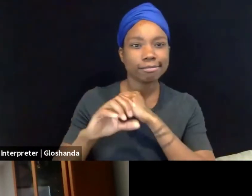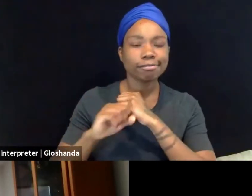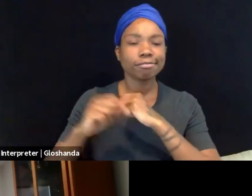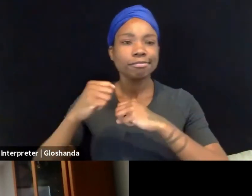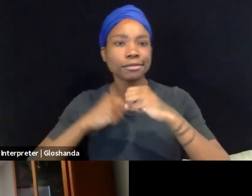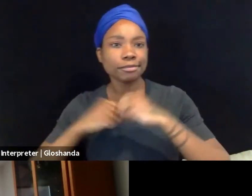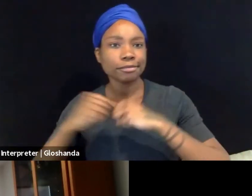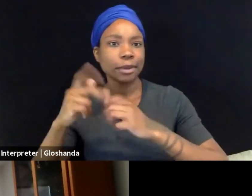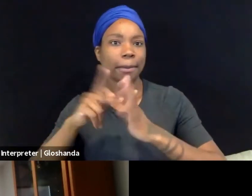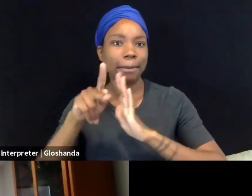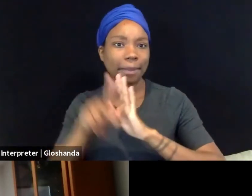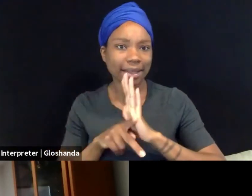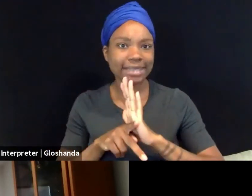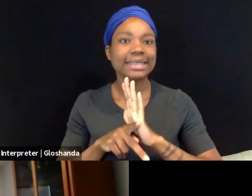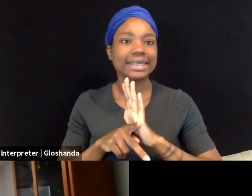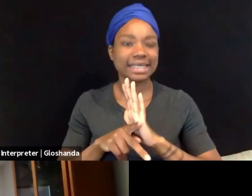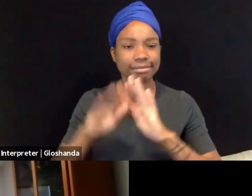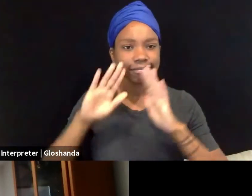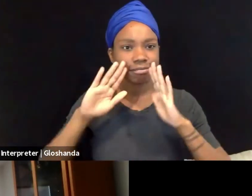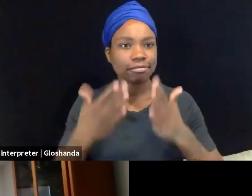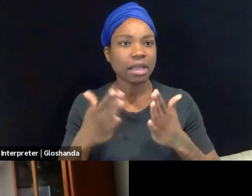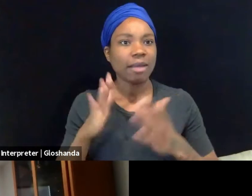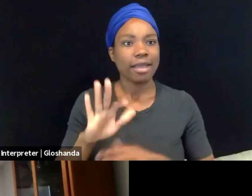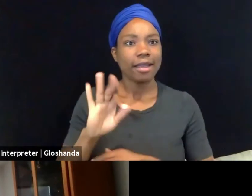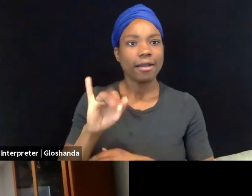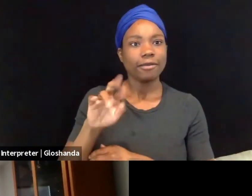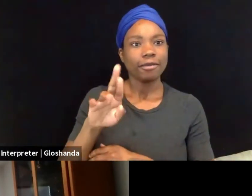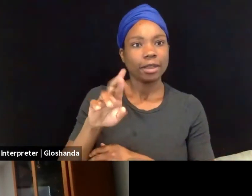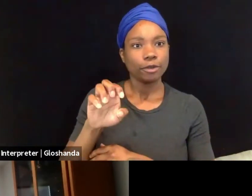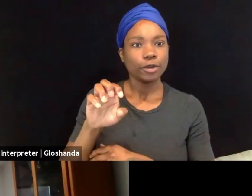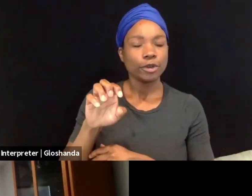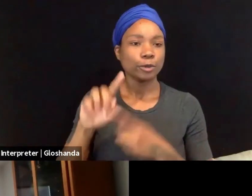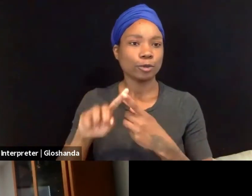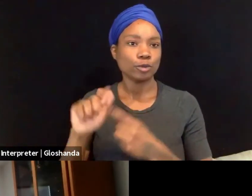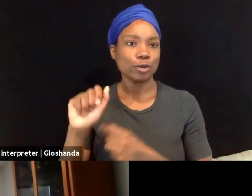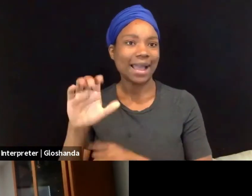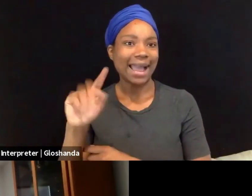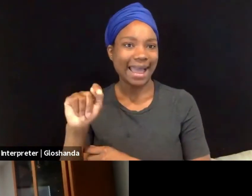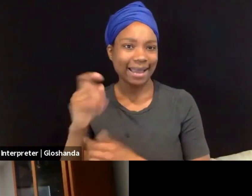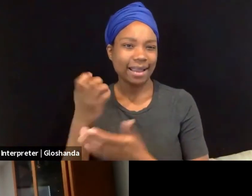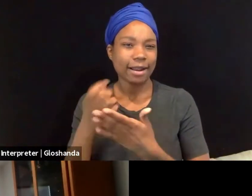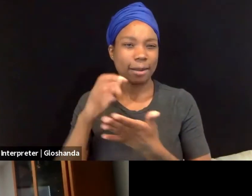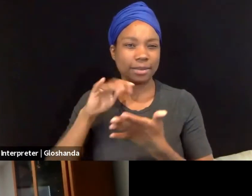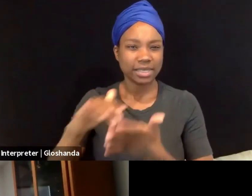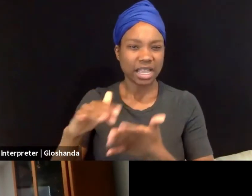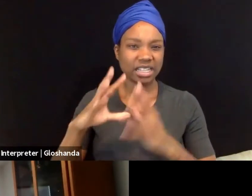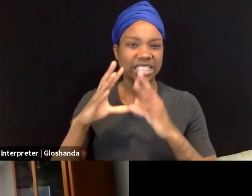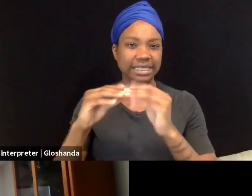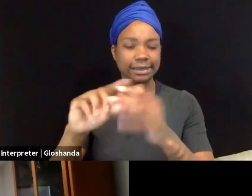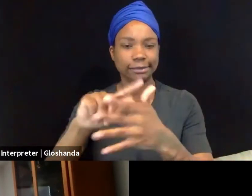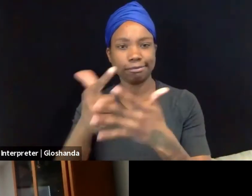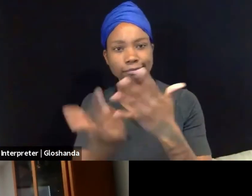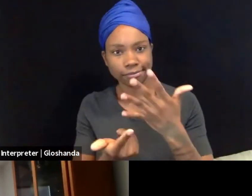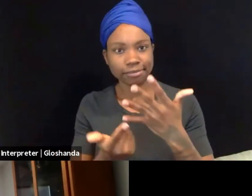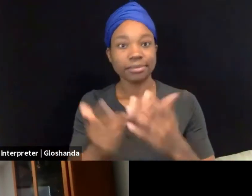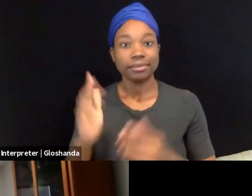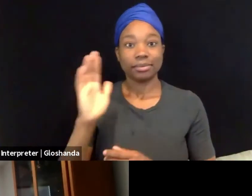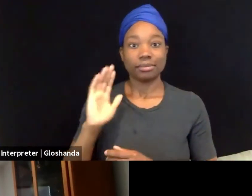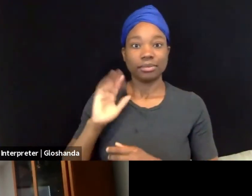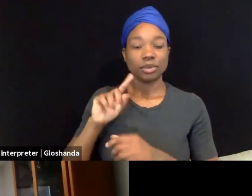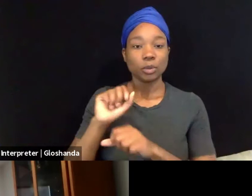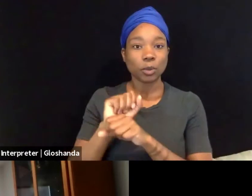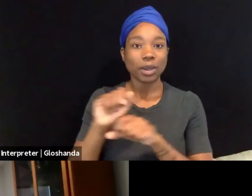Study Series. Previously, she served as Deputy Director of the U.S. Water Alliance and has held senior positions at